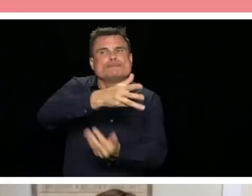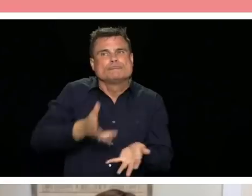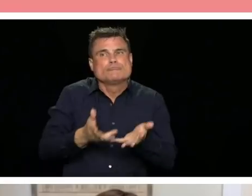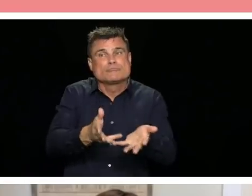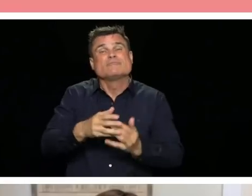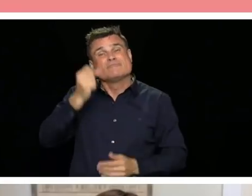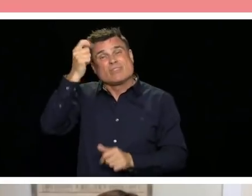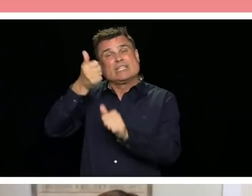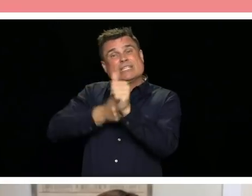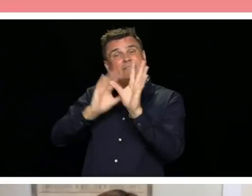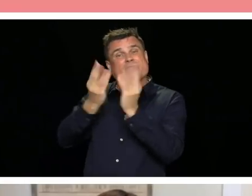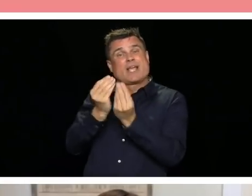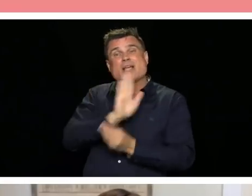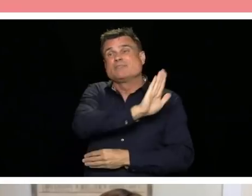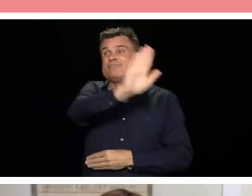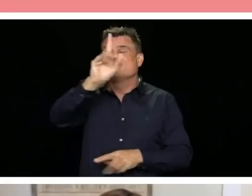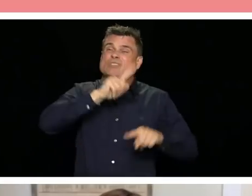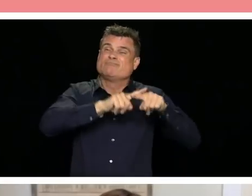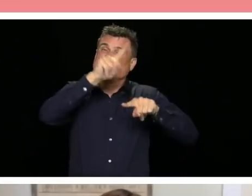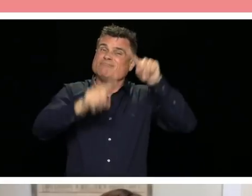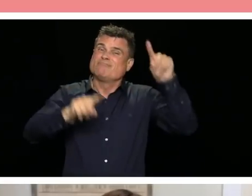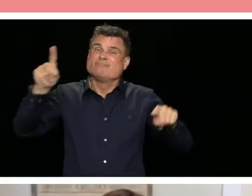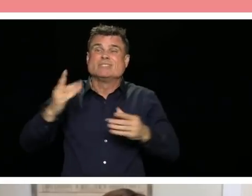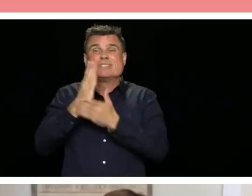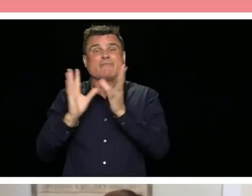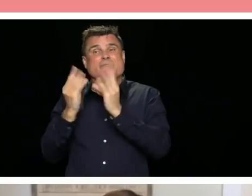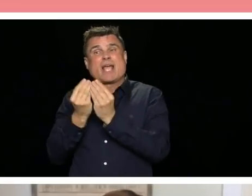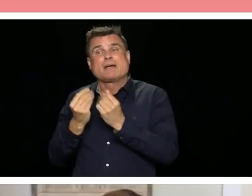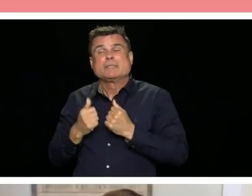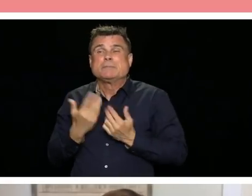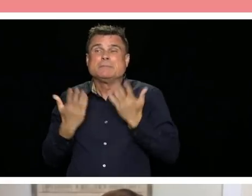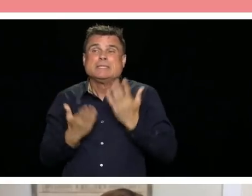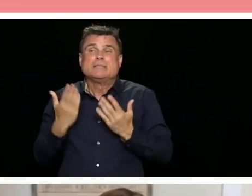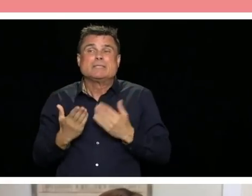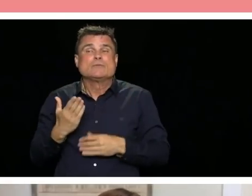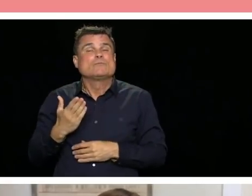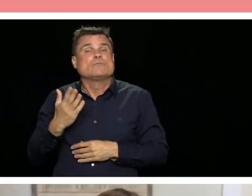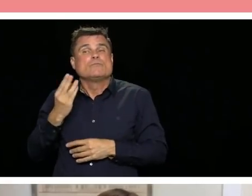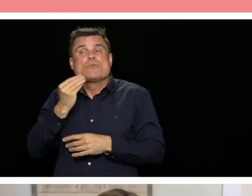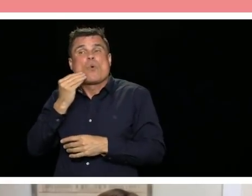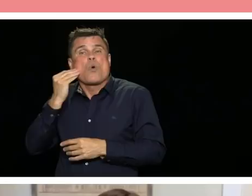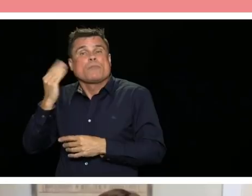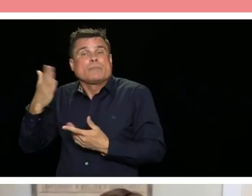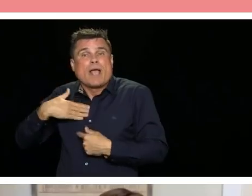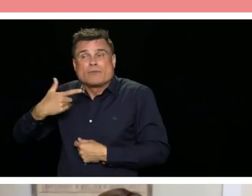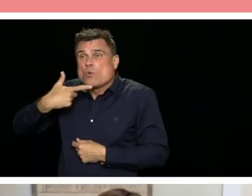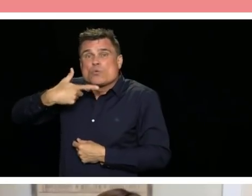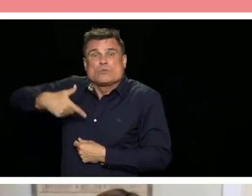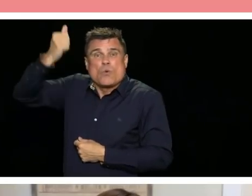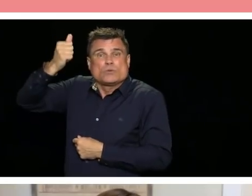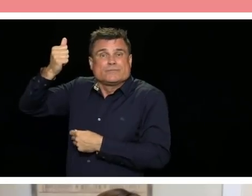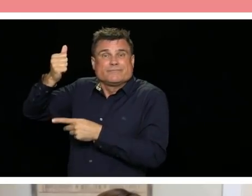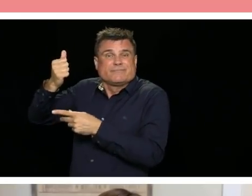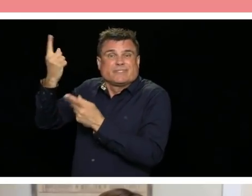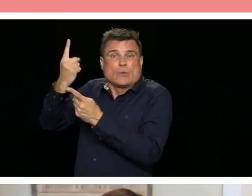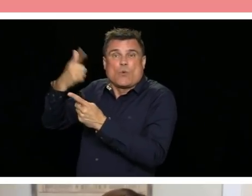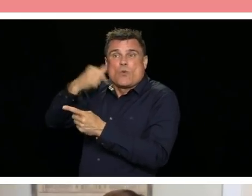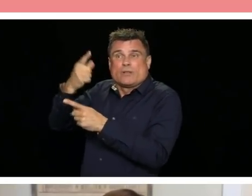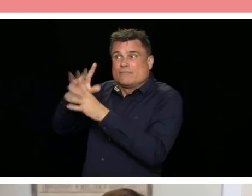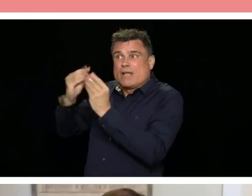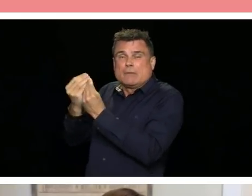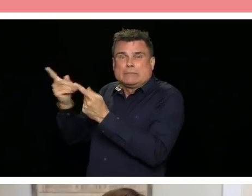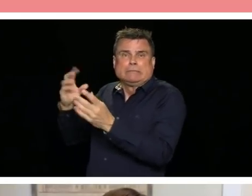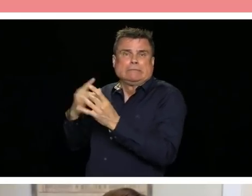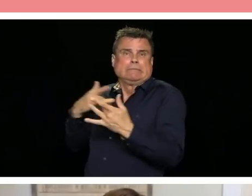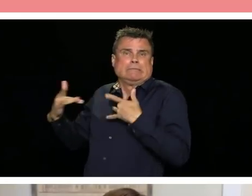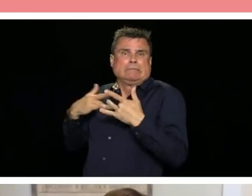have an elderly parent at home that they may be worried about health and safety risks. So we respect parents for those